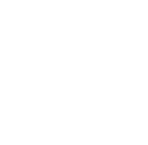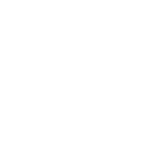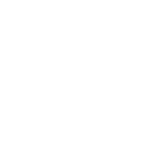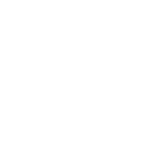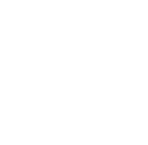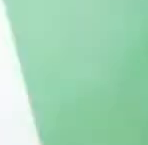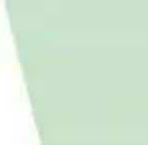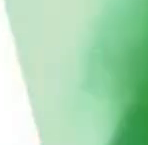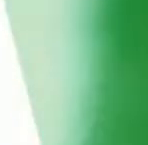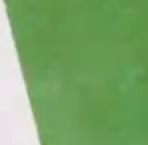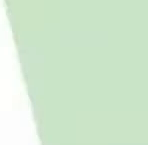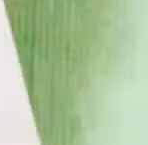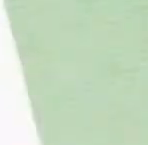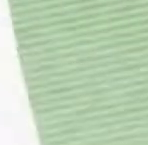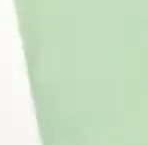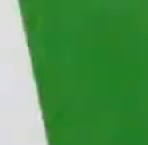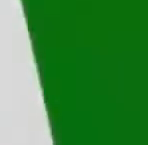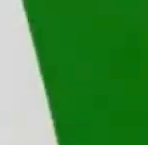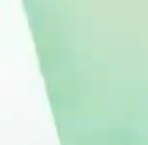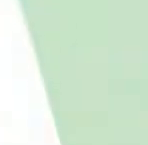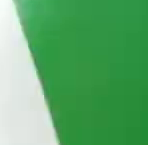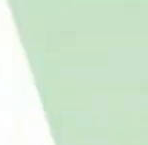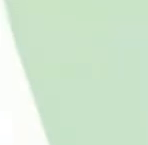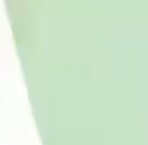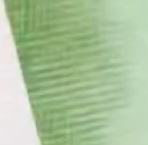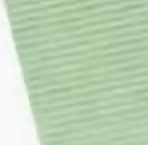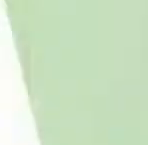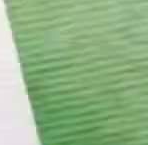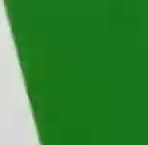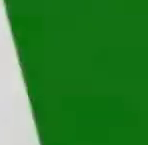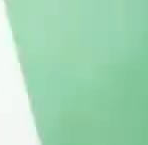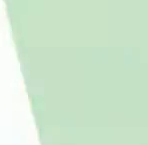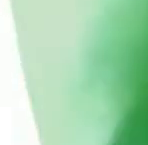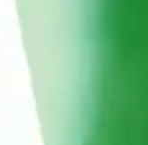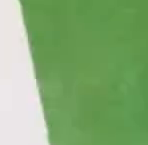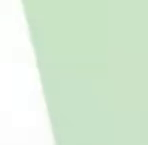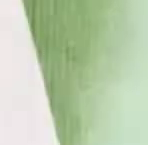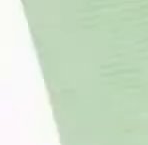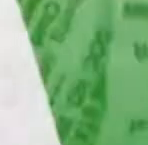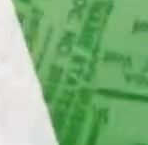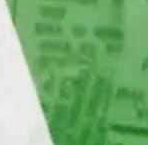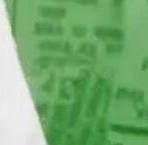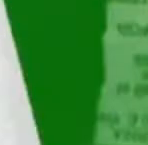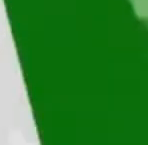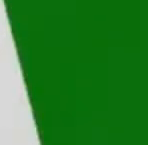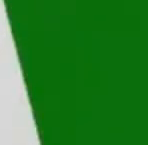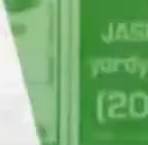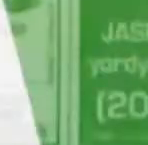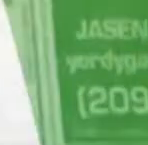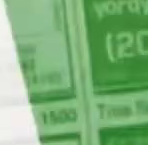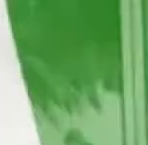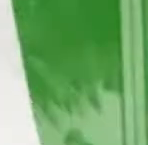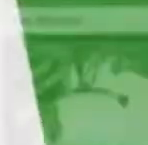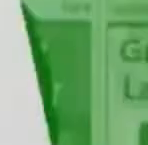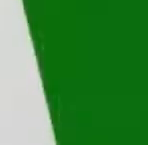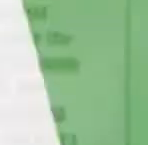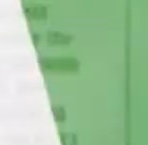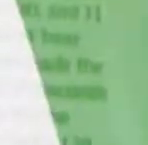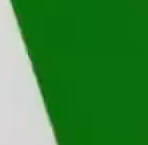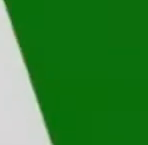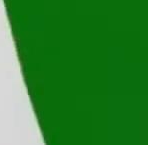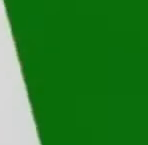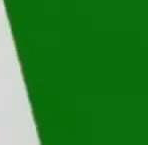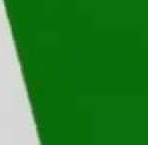capture Africa. With less than 2 months remaining to August 9th, battle lines have been drawn